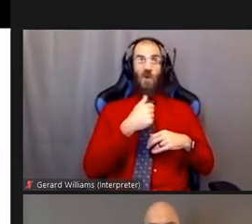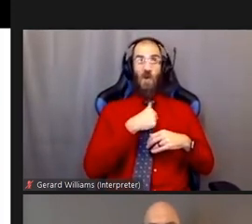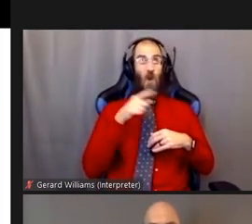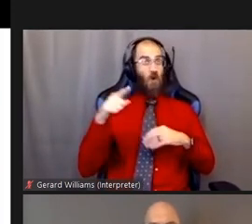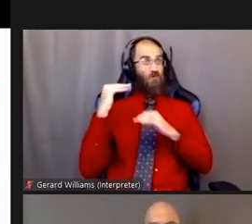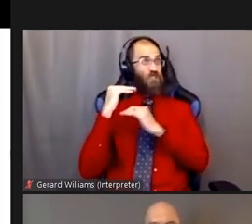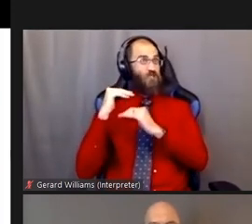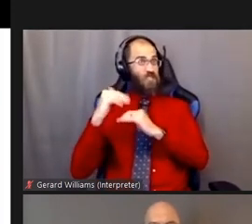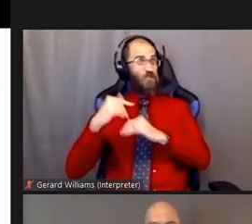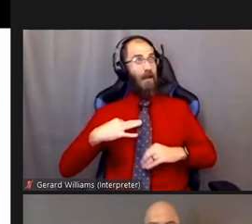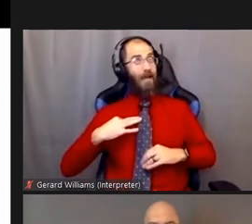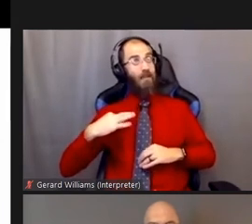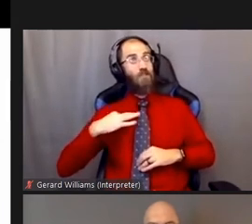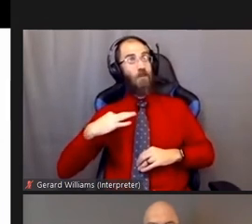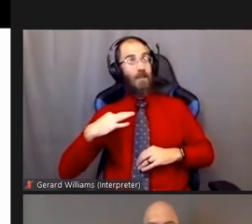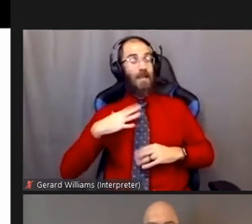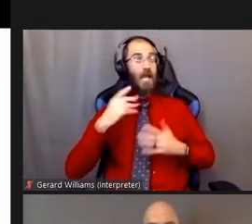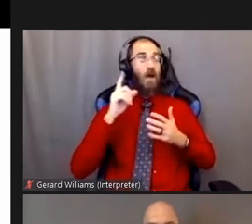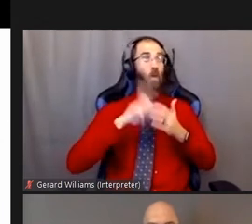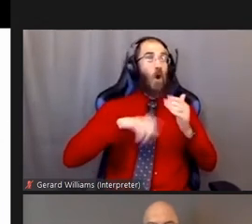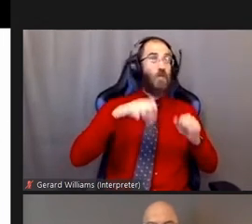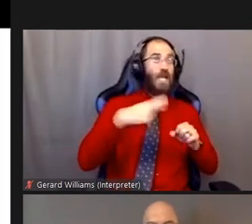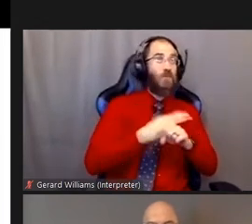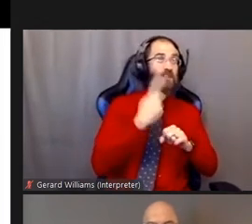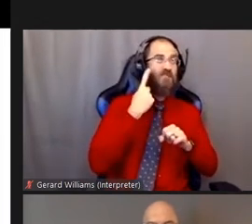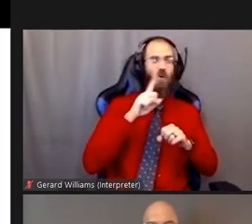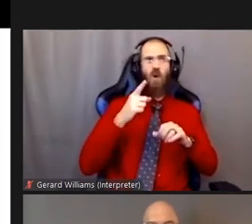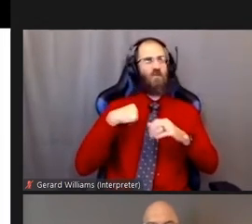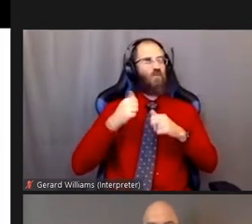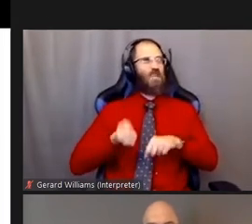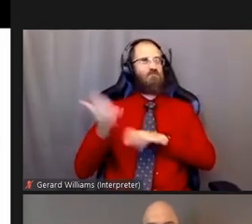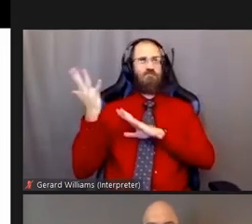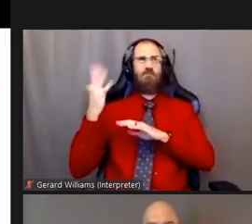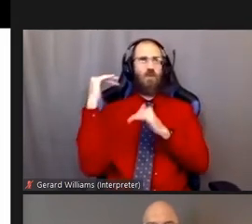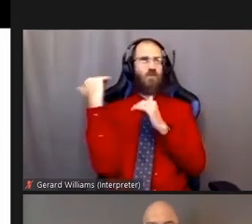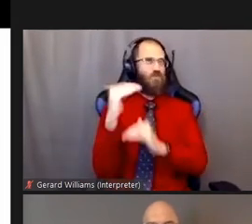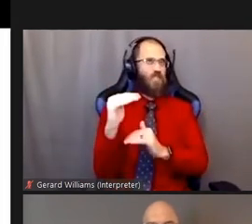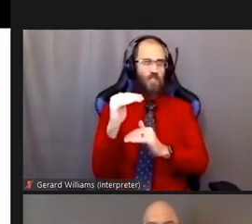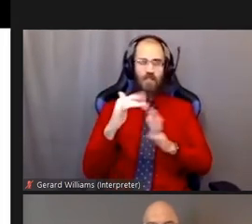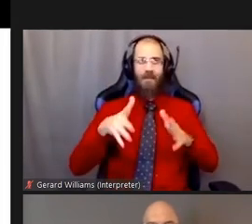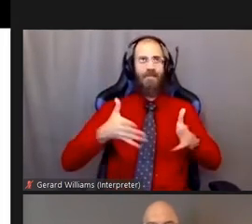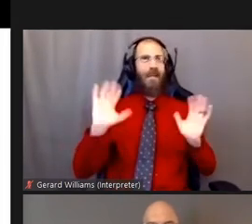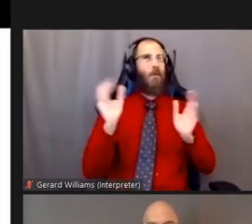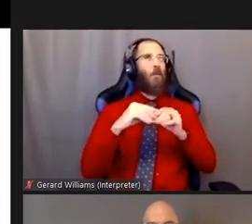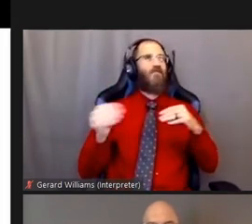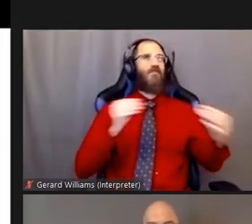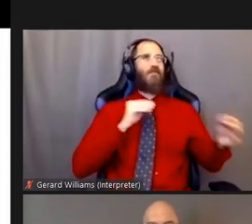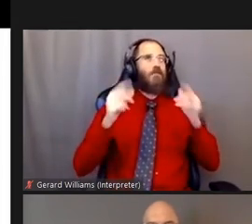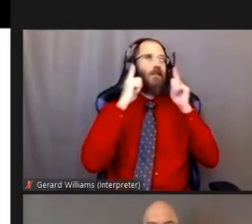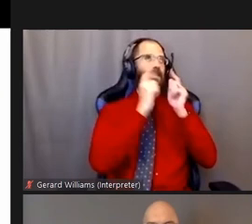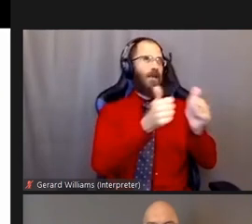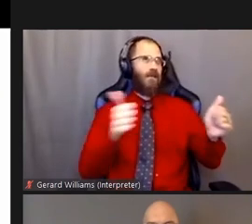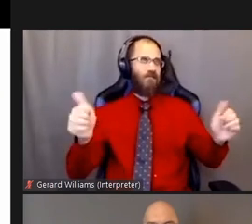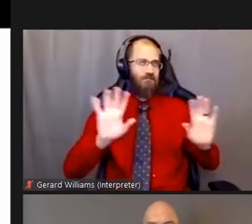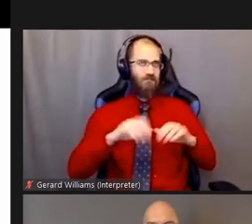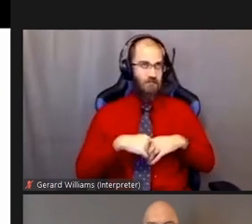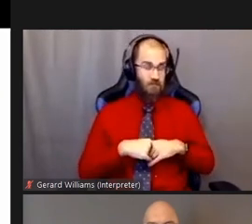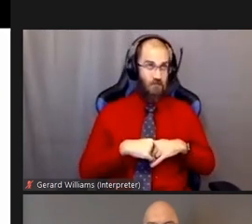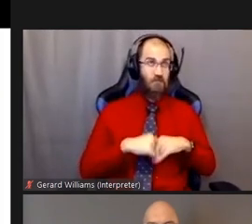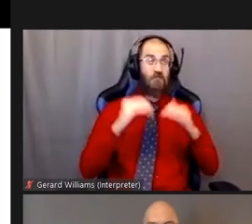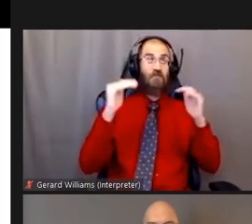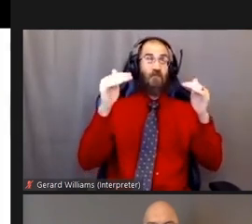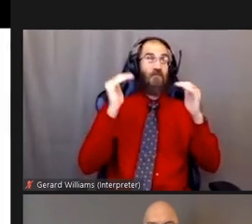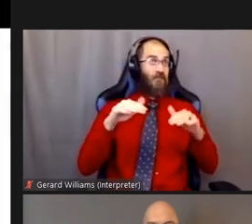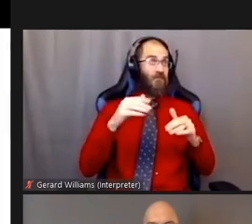both for existing licensees and for new licensees going forward to enable more flexible uses. Second,